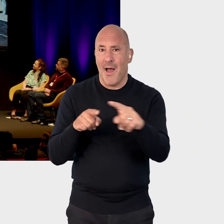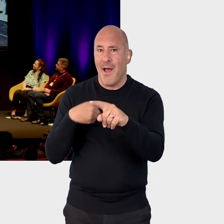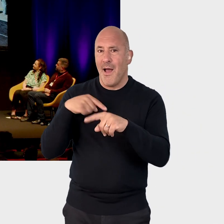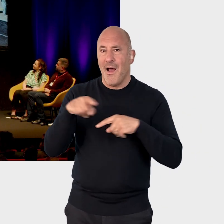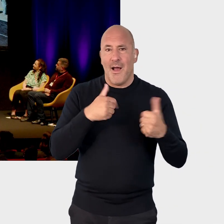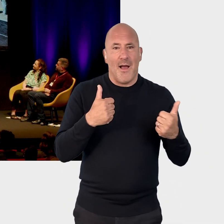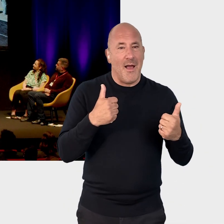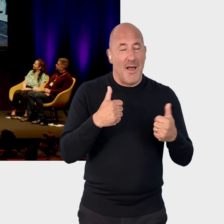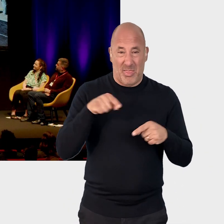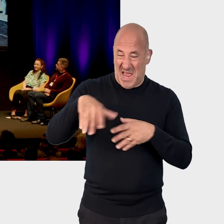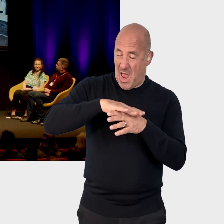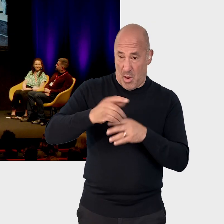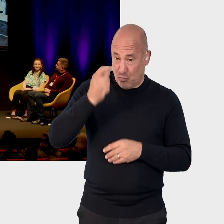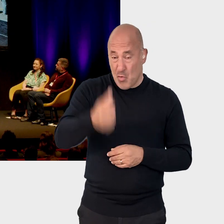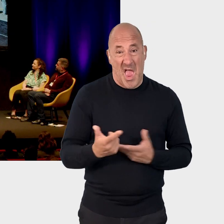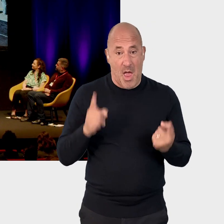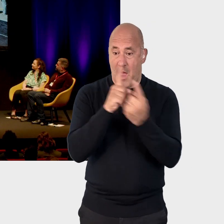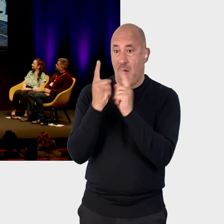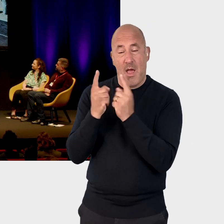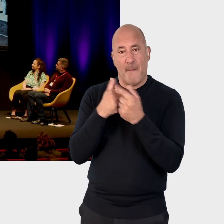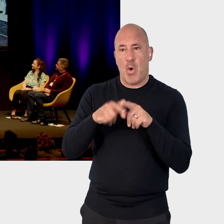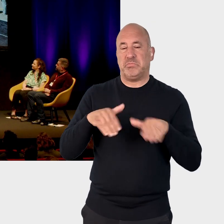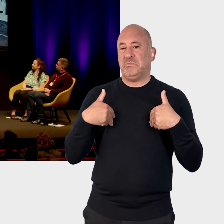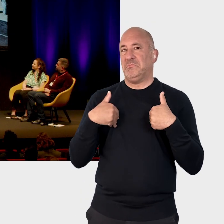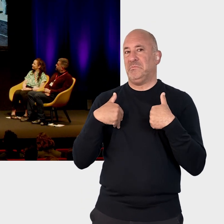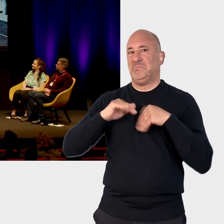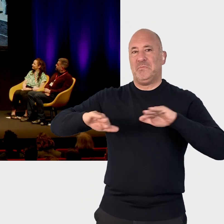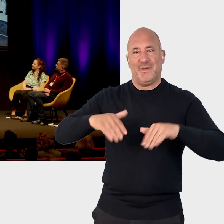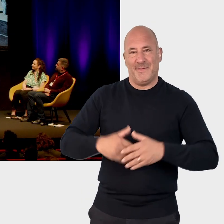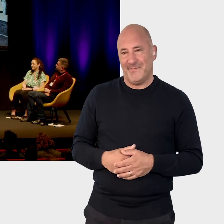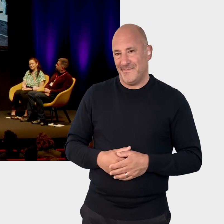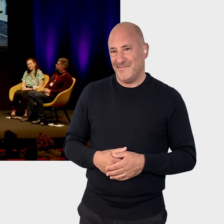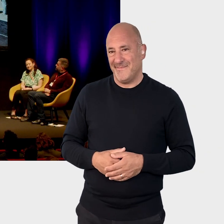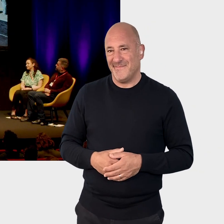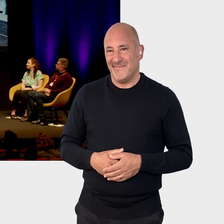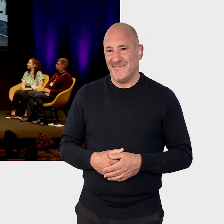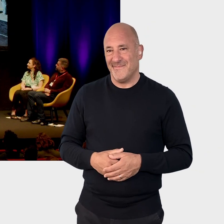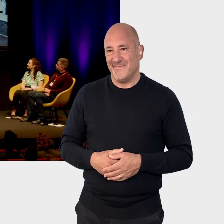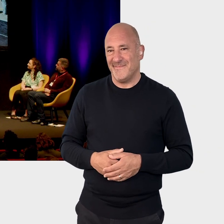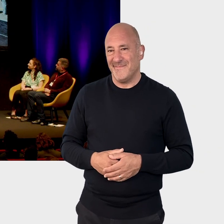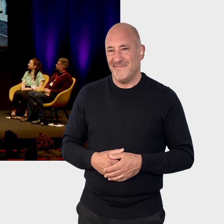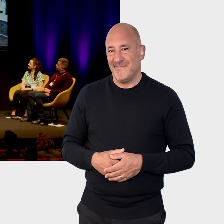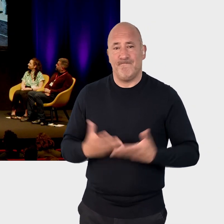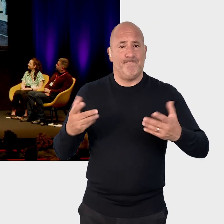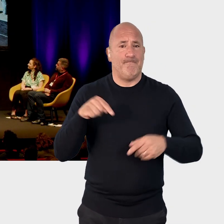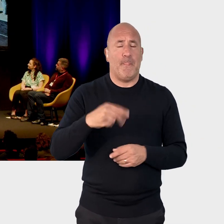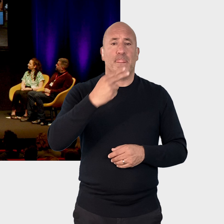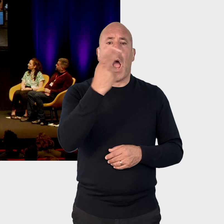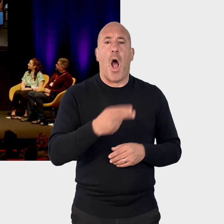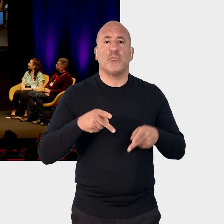the street to celebrate one another, which is so infrequently done in that location.